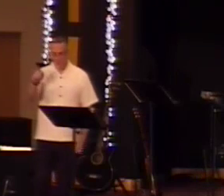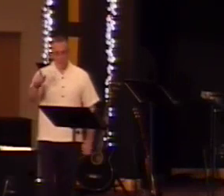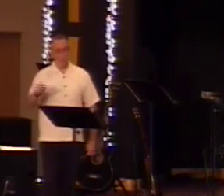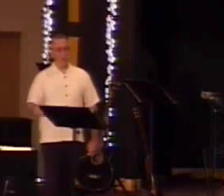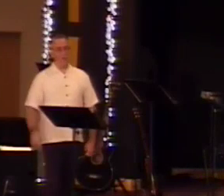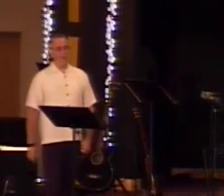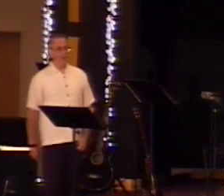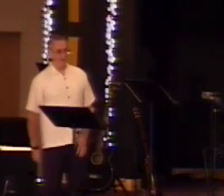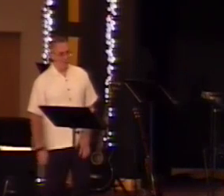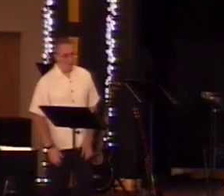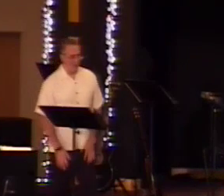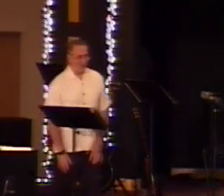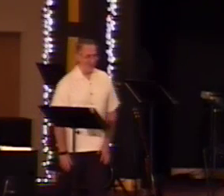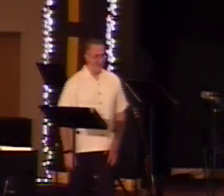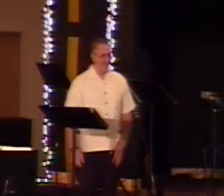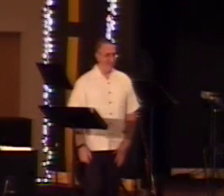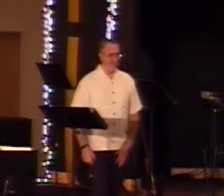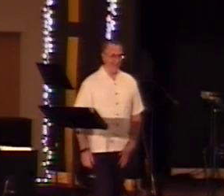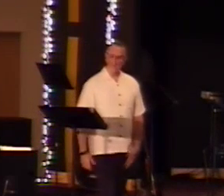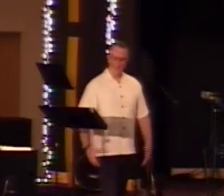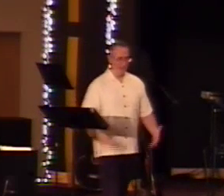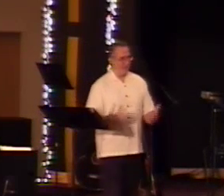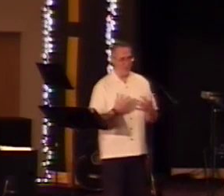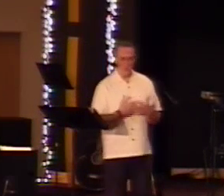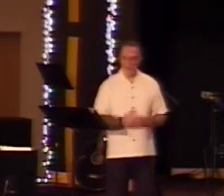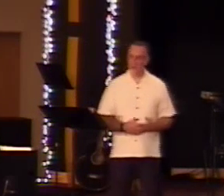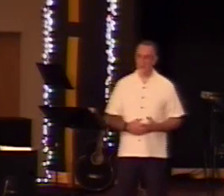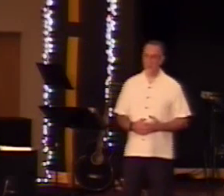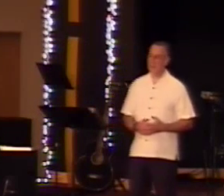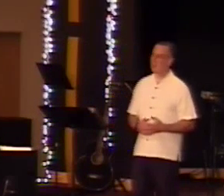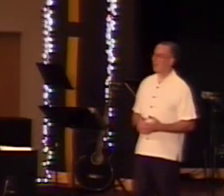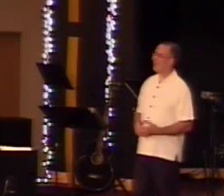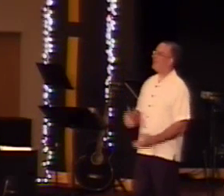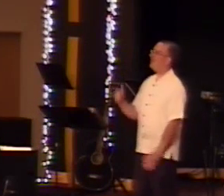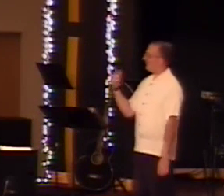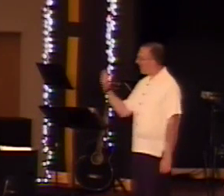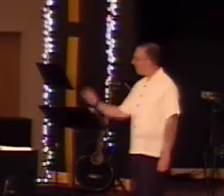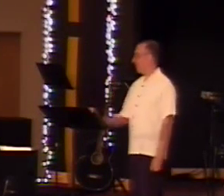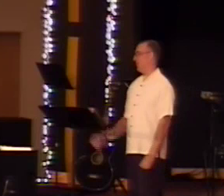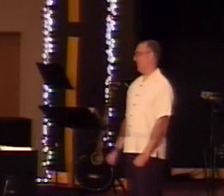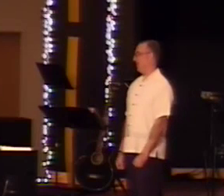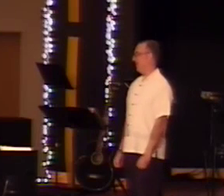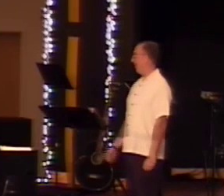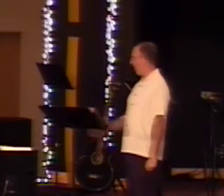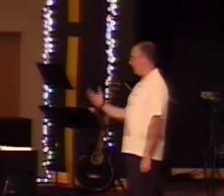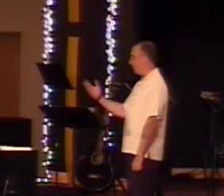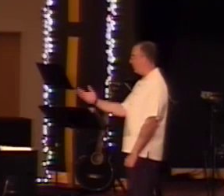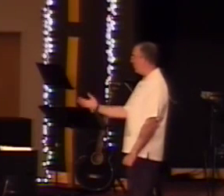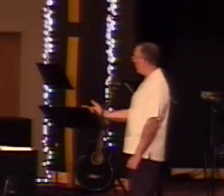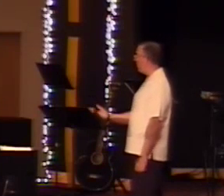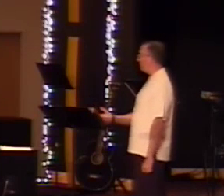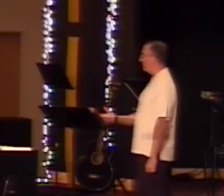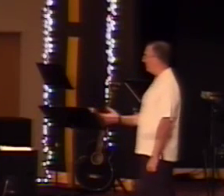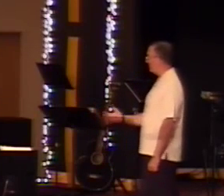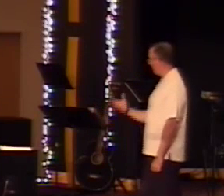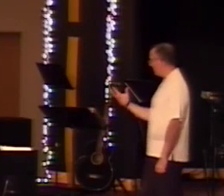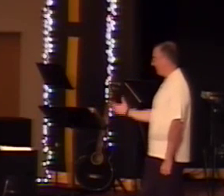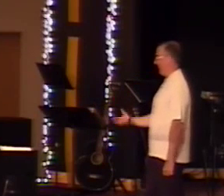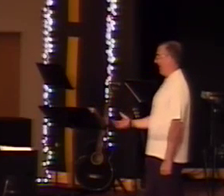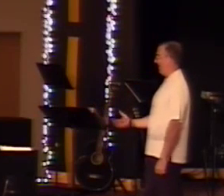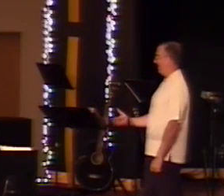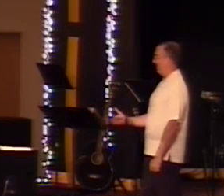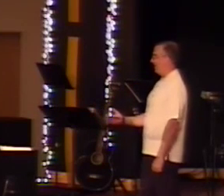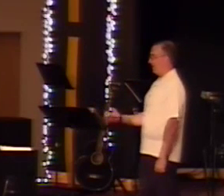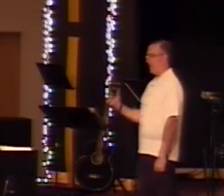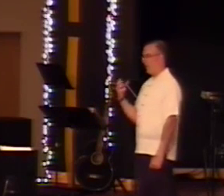But it's God's work. It's not your work. It's not my work. It's God's work. Colossians 2:12 tells